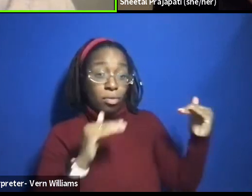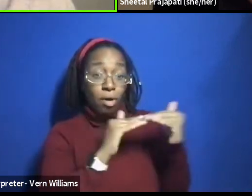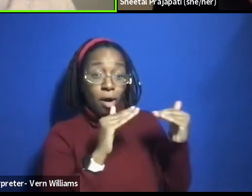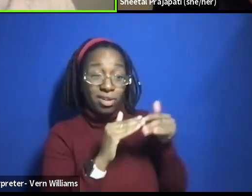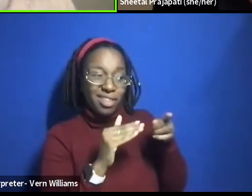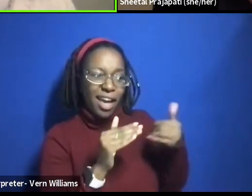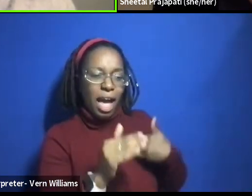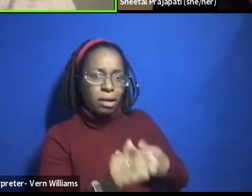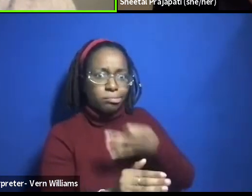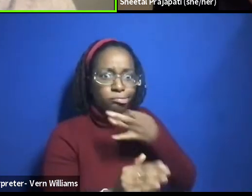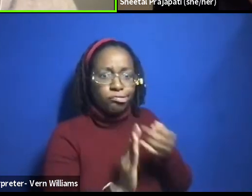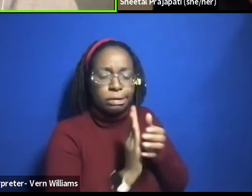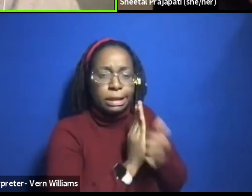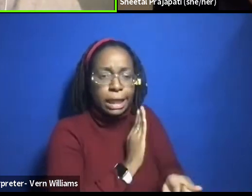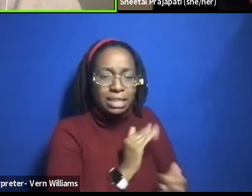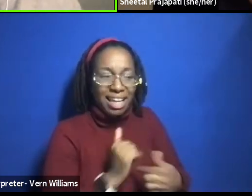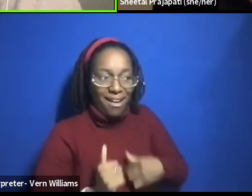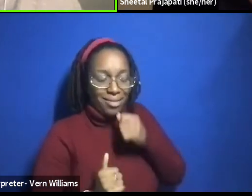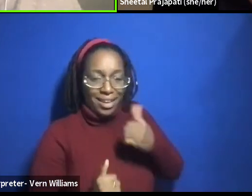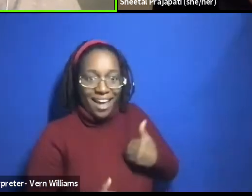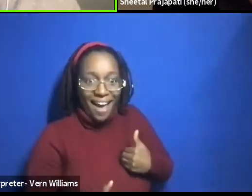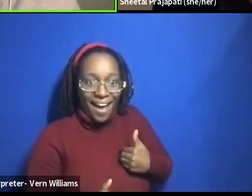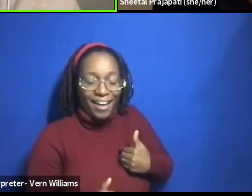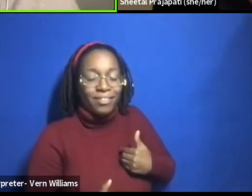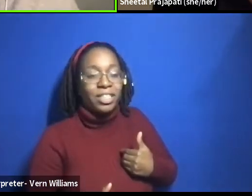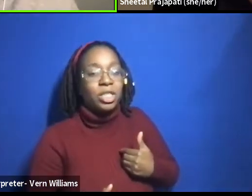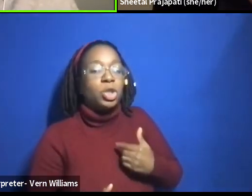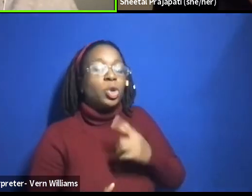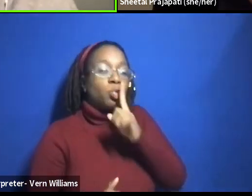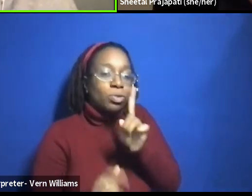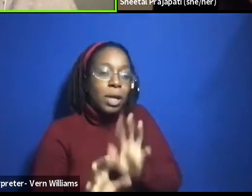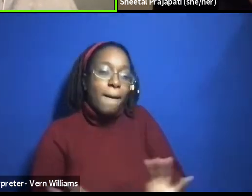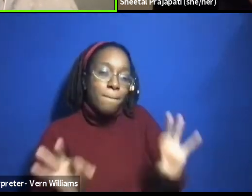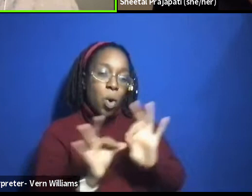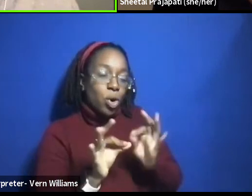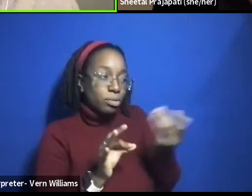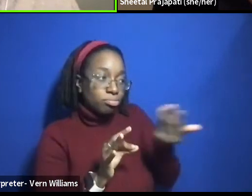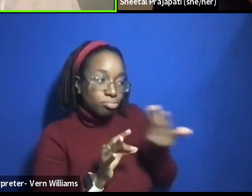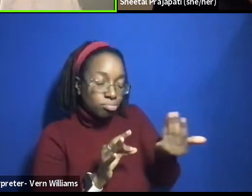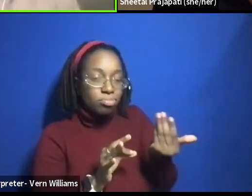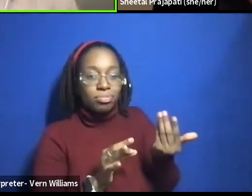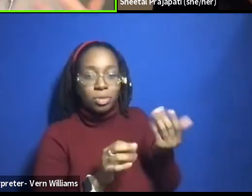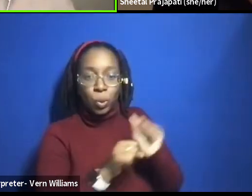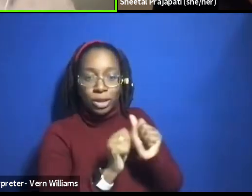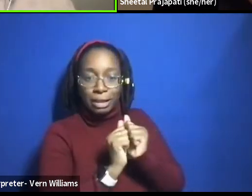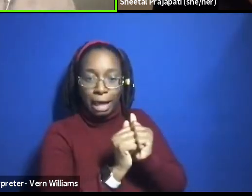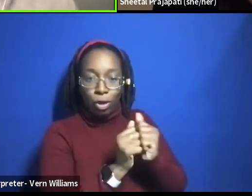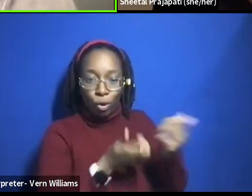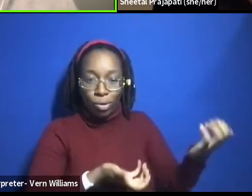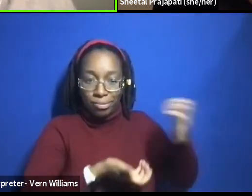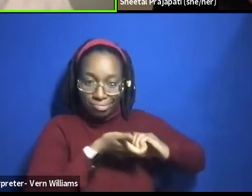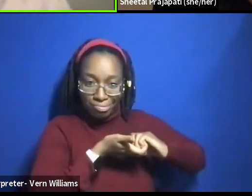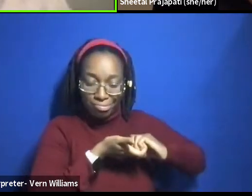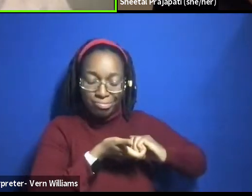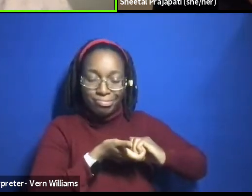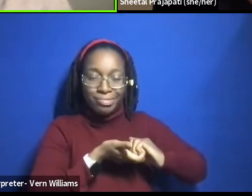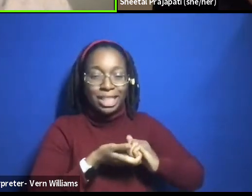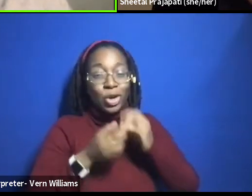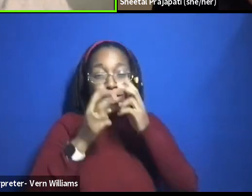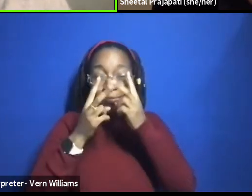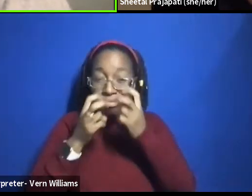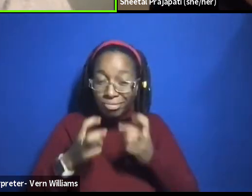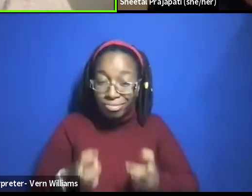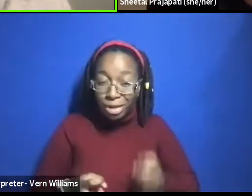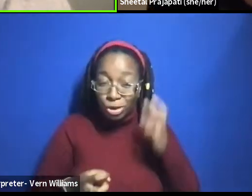I guess the response is really a collaboration is really, really important, and recognizing your shortcomings or the aspects of